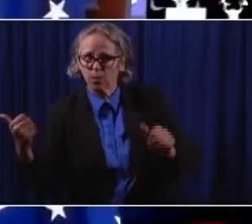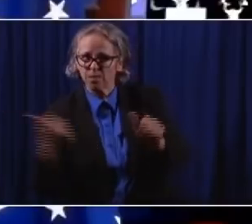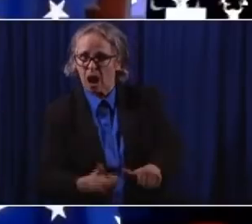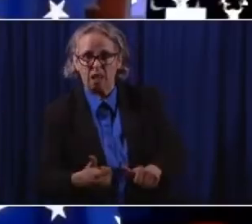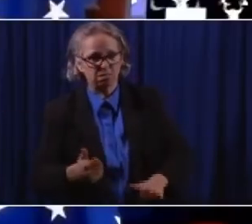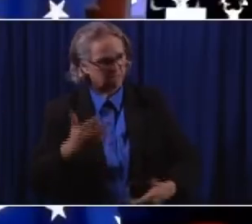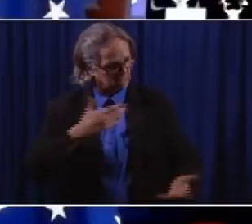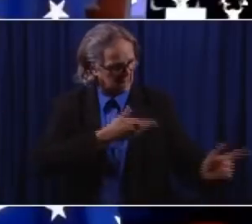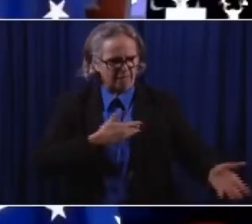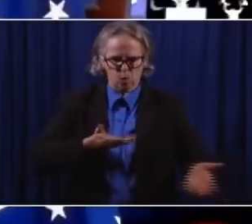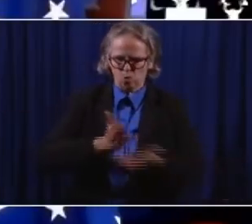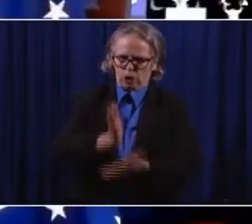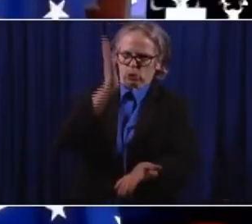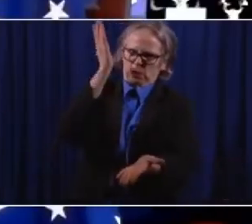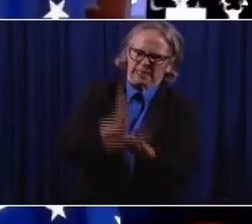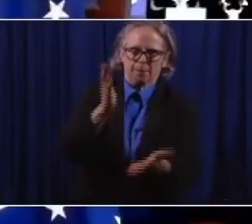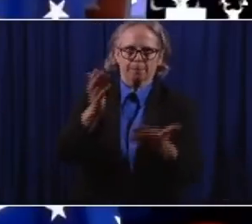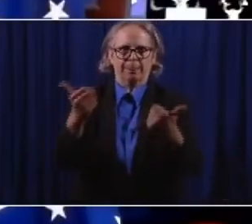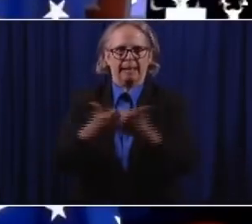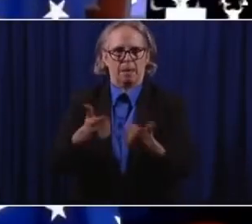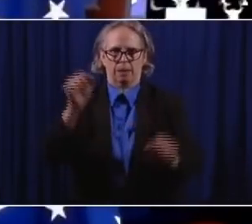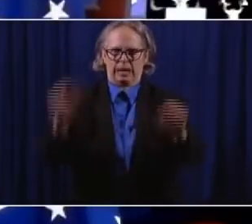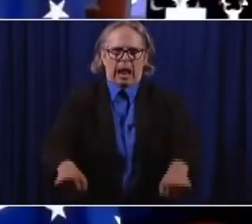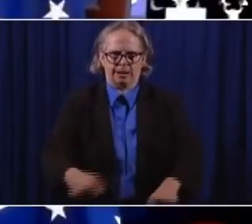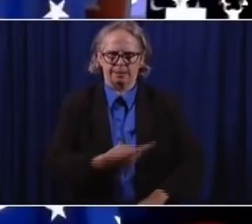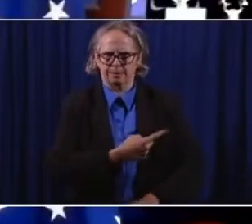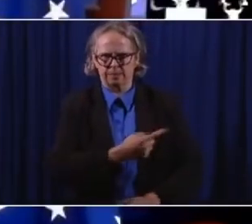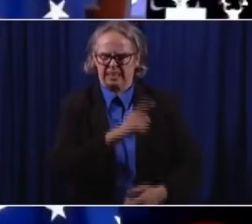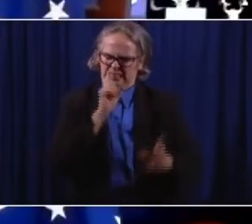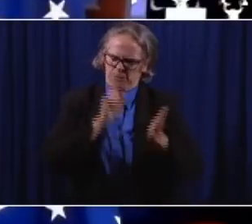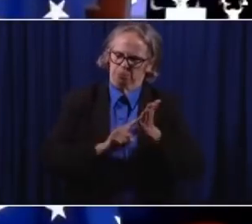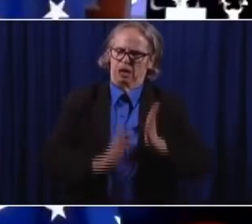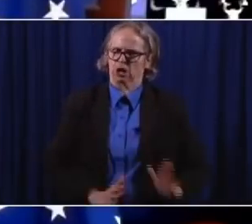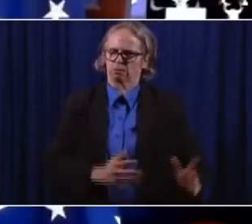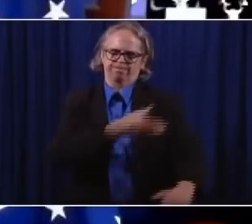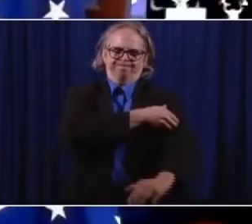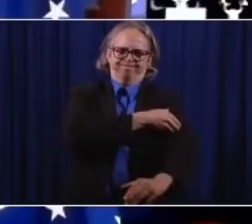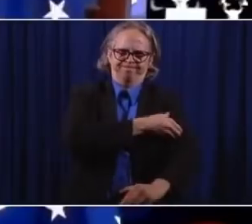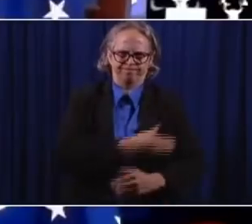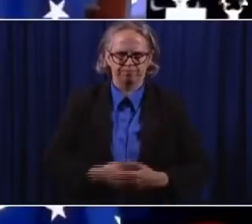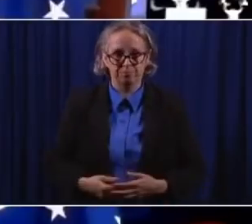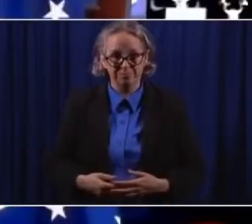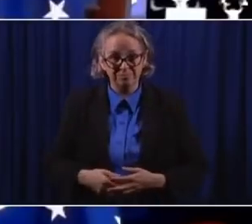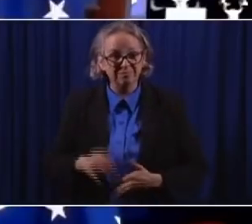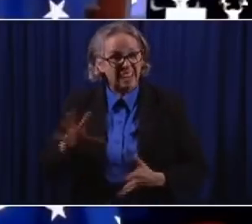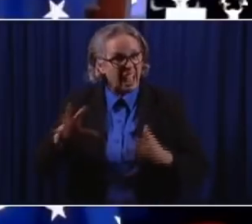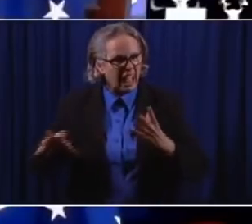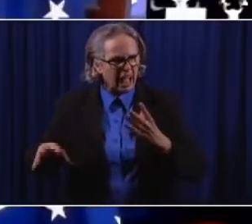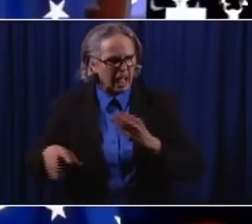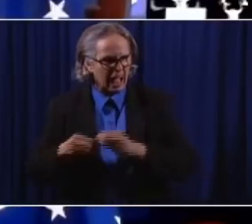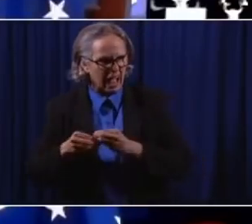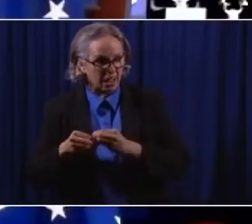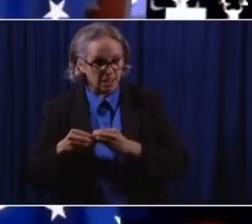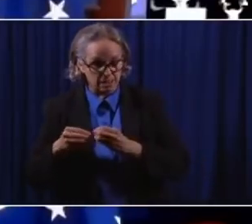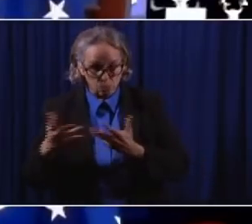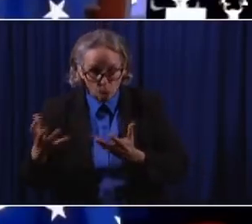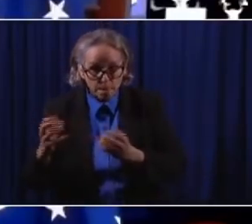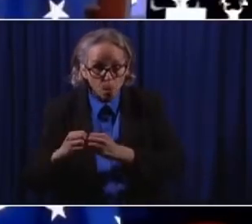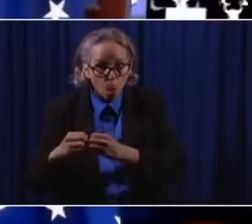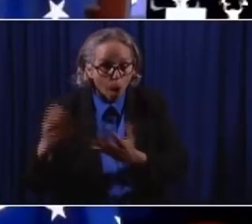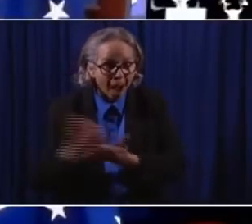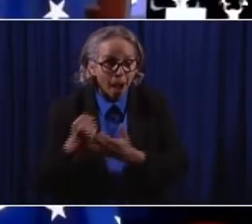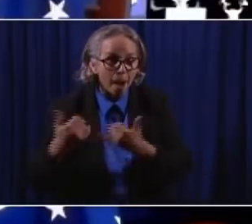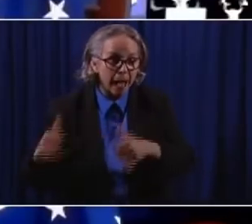rules. So we're loosening up the opportunity or adding opportunity, but we're also going to make sure that we follow the rules so that we